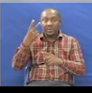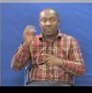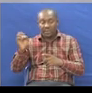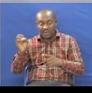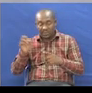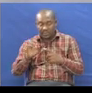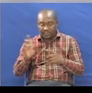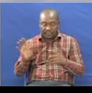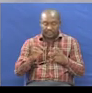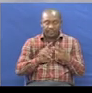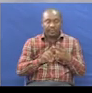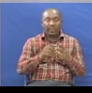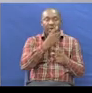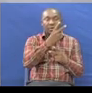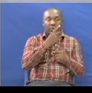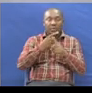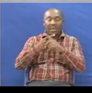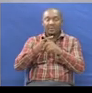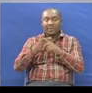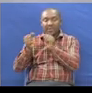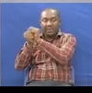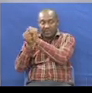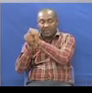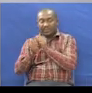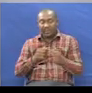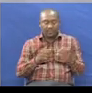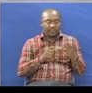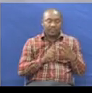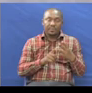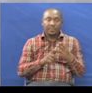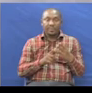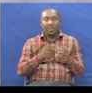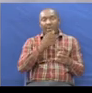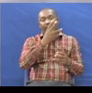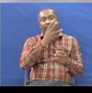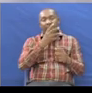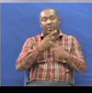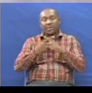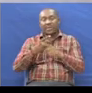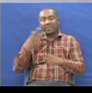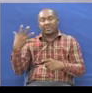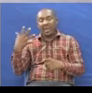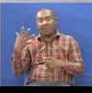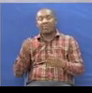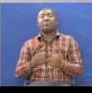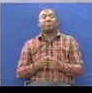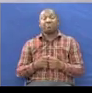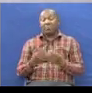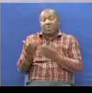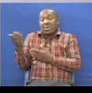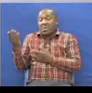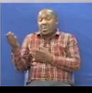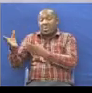can be written as 2 times 10. 20 can also be written as 4 times 5. There is